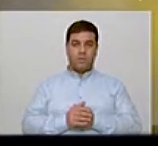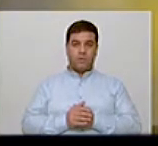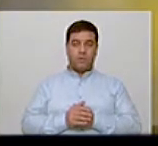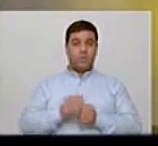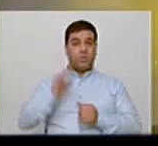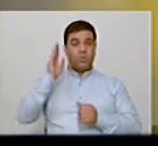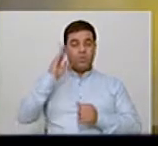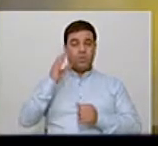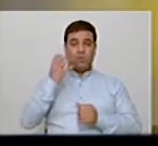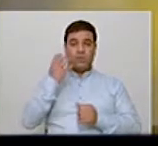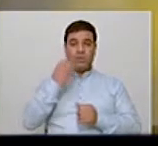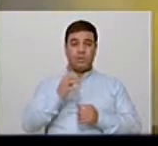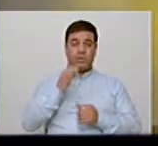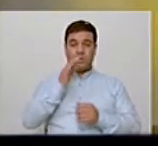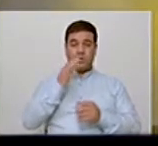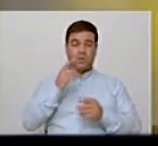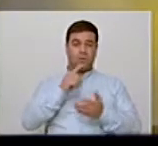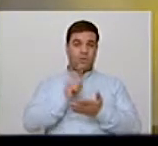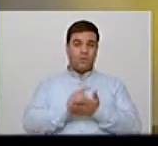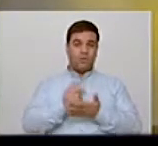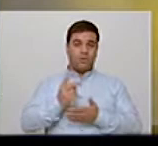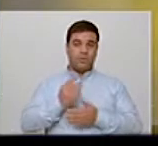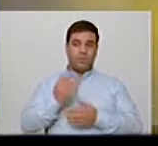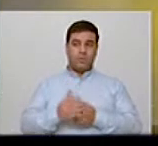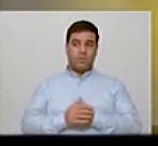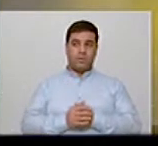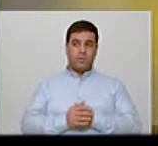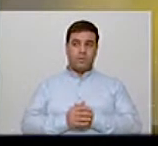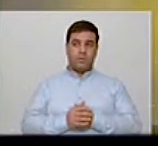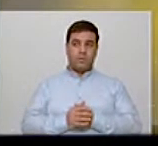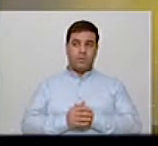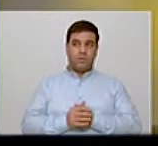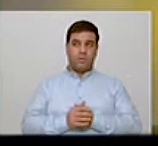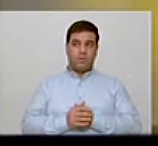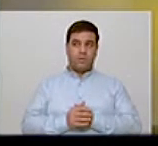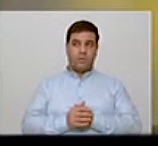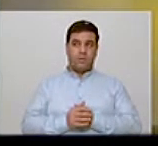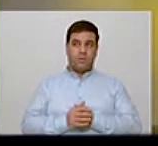Su qaynagan holatda bo'lishi kerak.